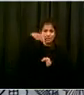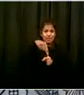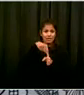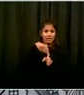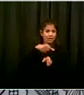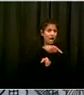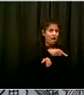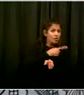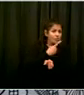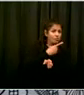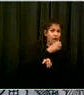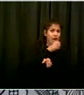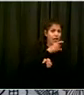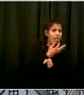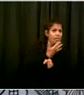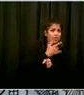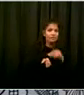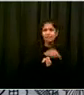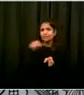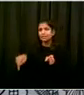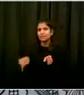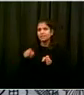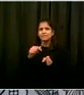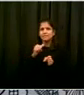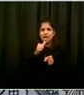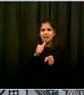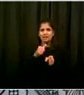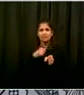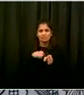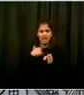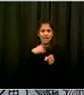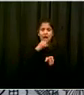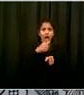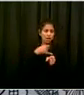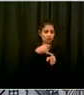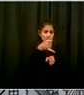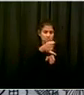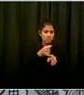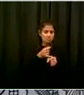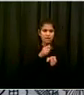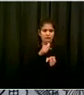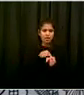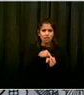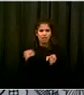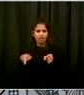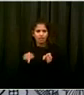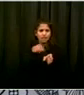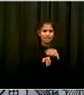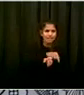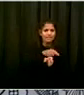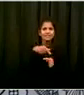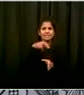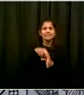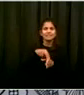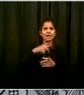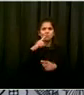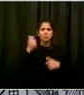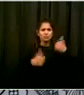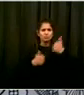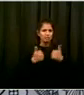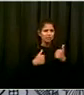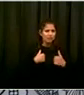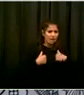to determine exactly which zone they land in? Yeah, we're working on that right now with the state to get it 100%